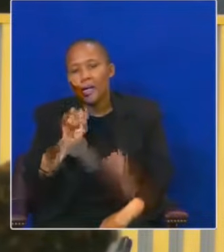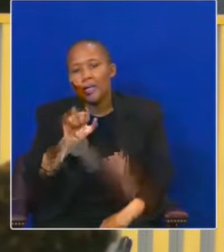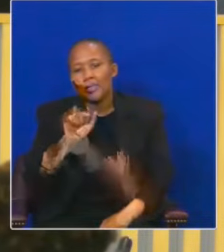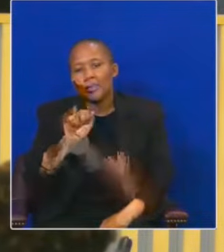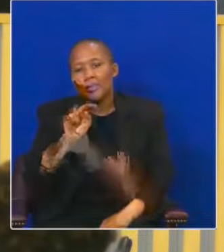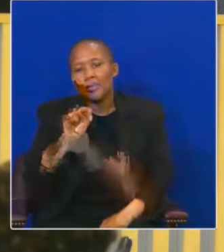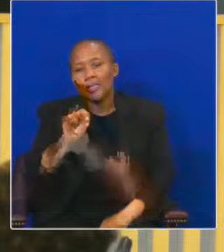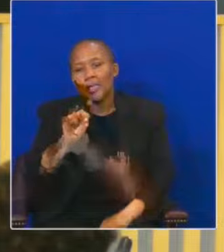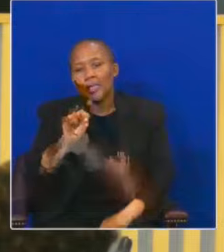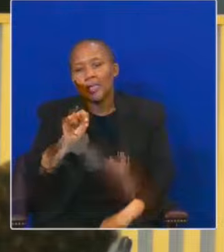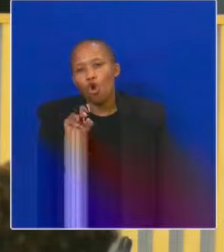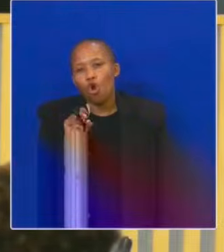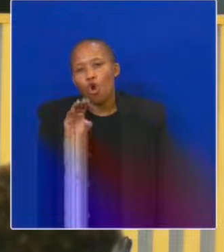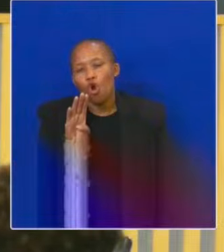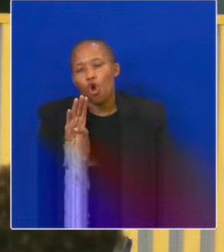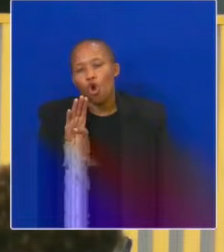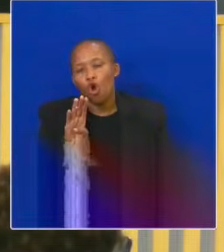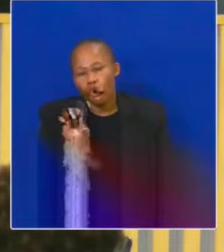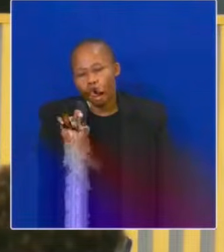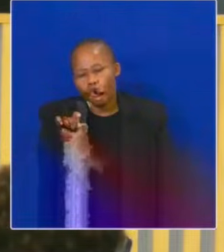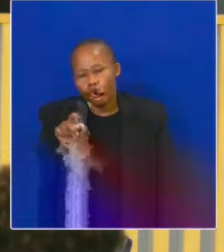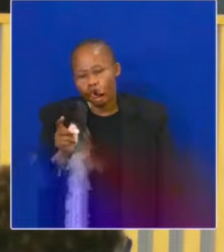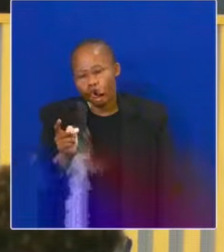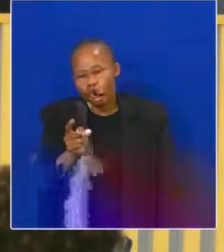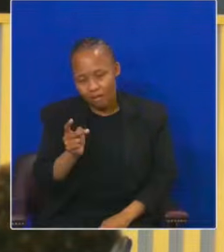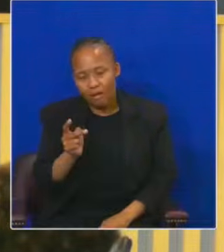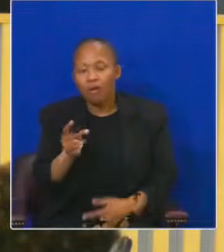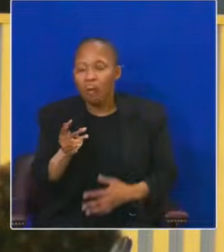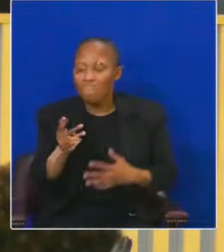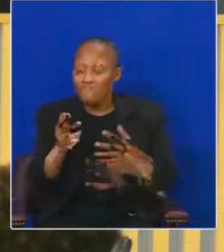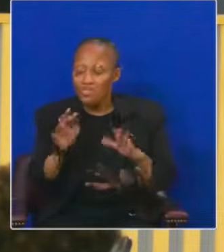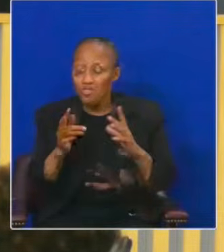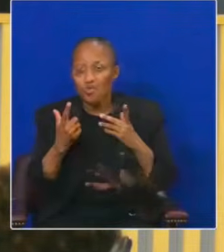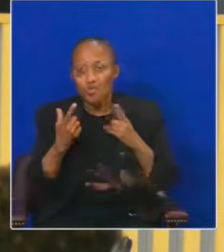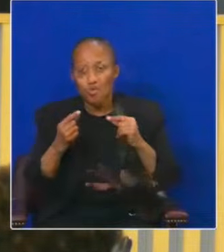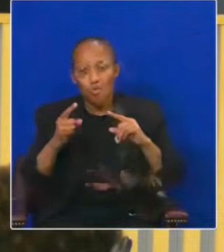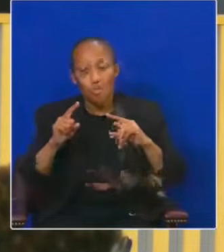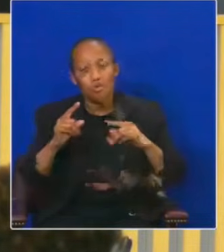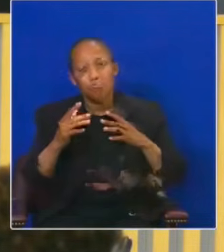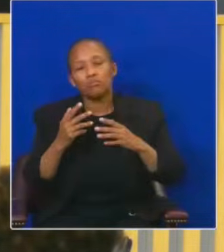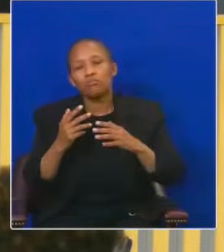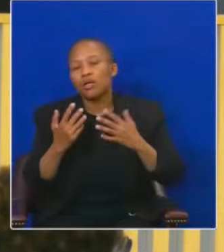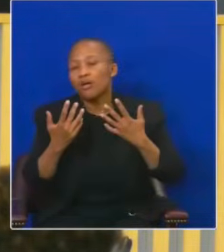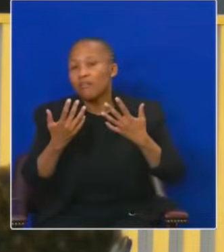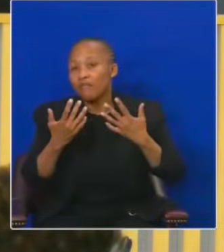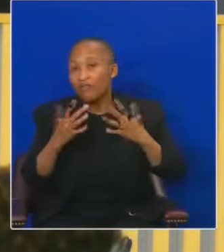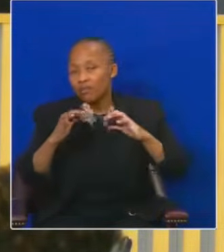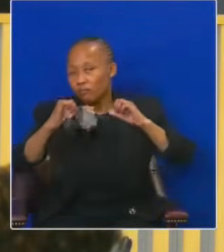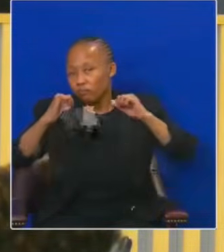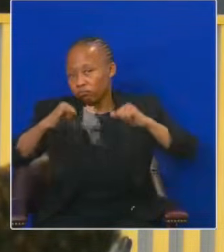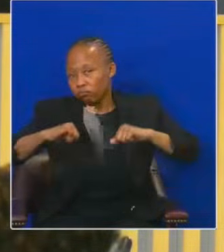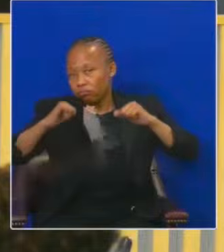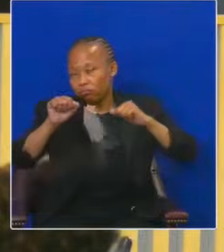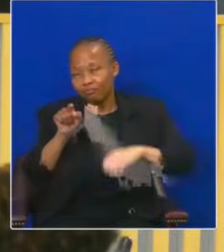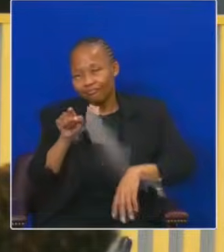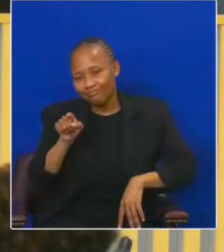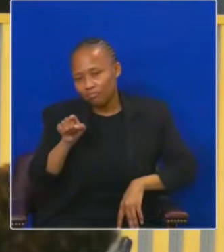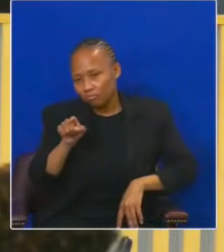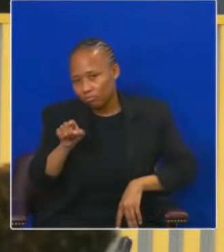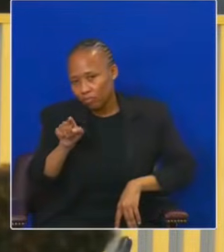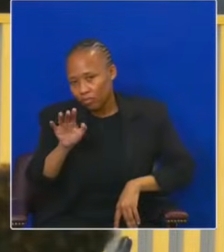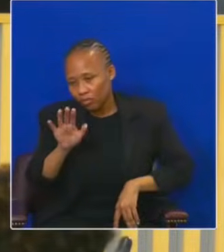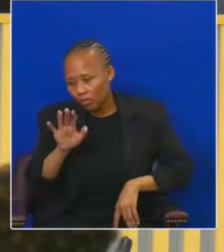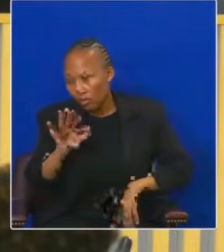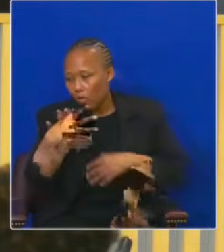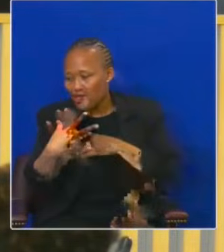whereby they reached an agreement that Mr. Sankobe was out of the province